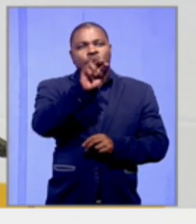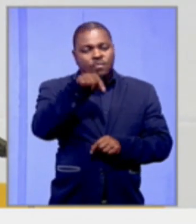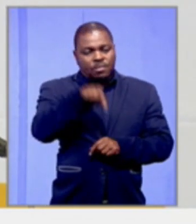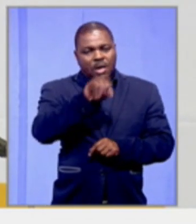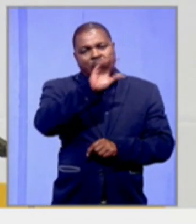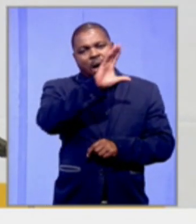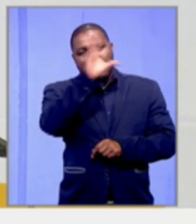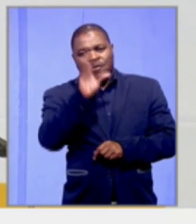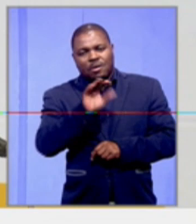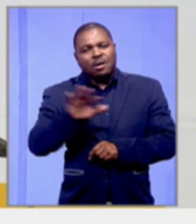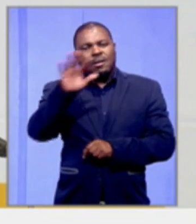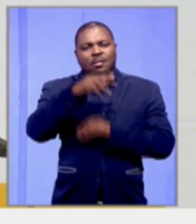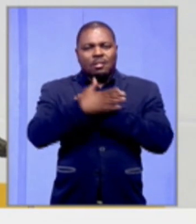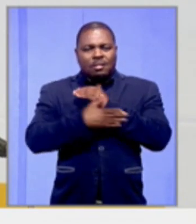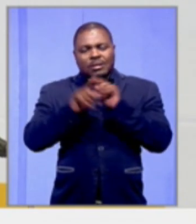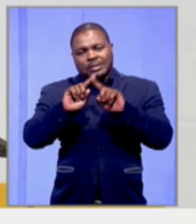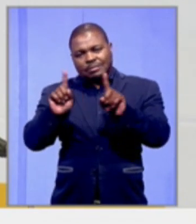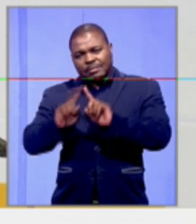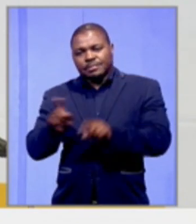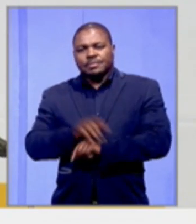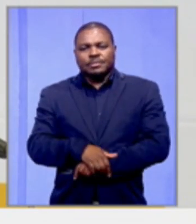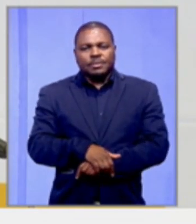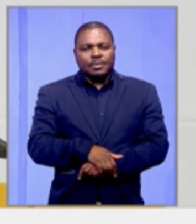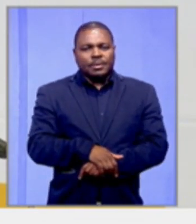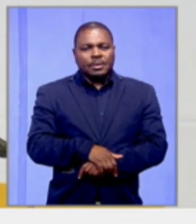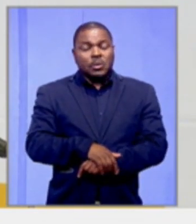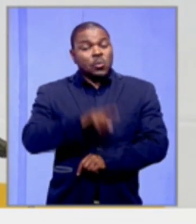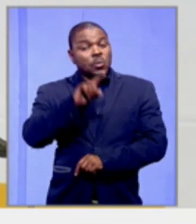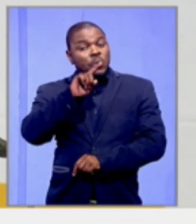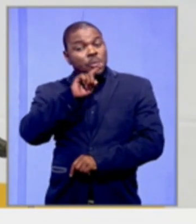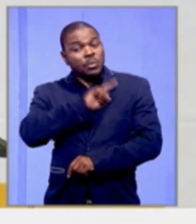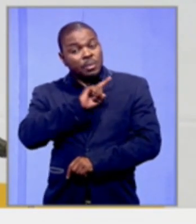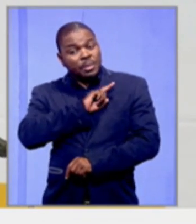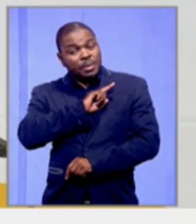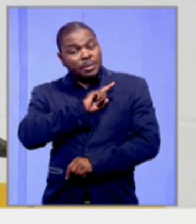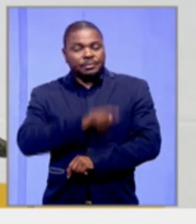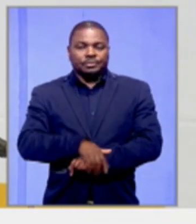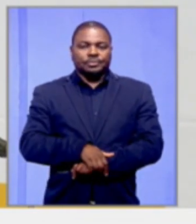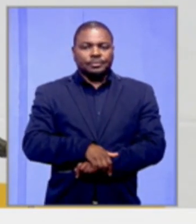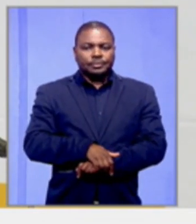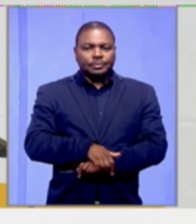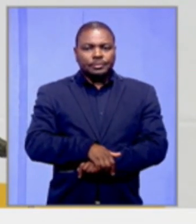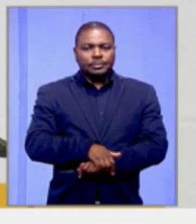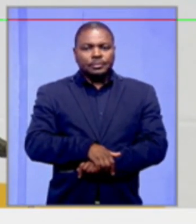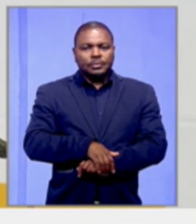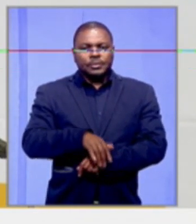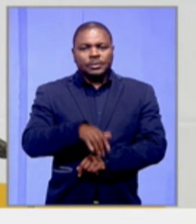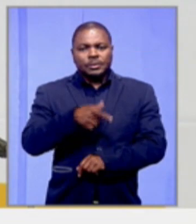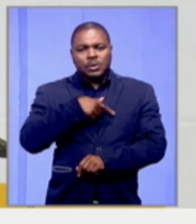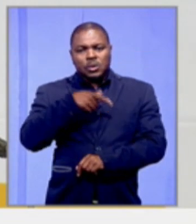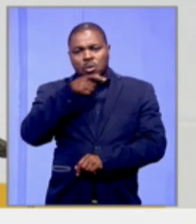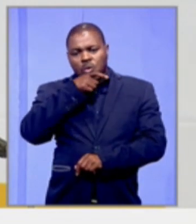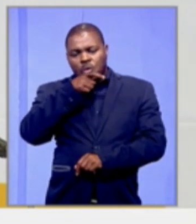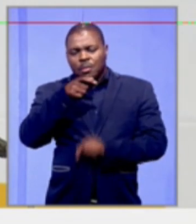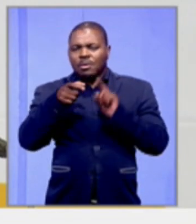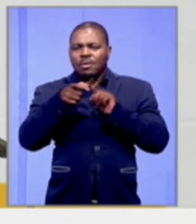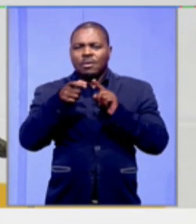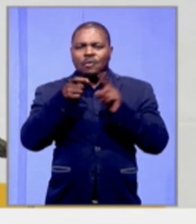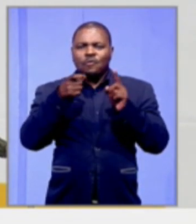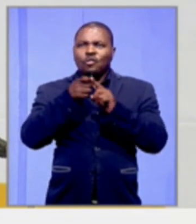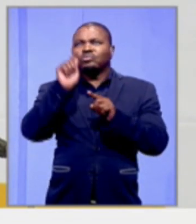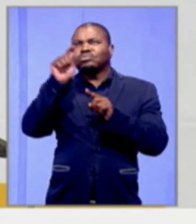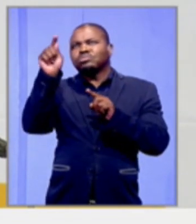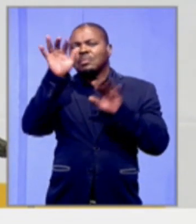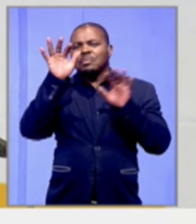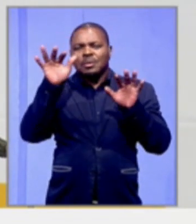continent. And really part of the reason is because this has been a comment which has been coming from many